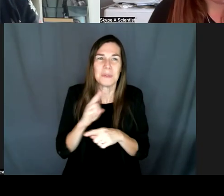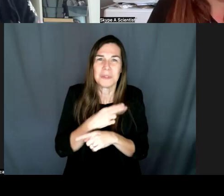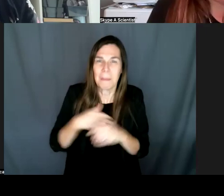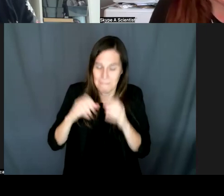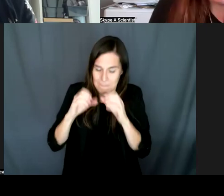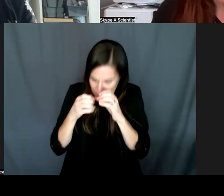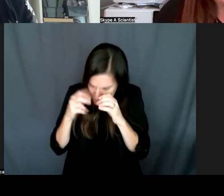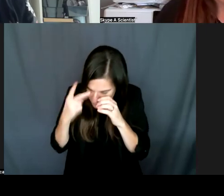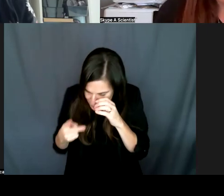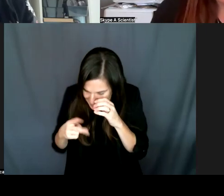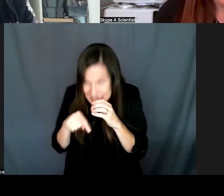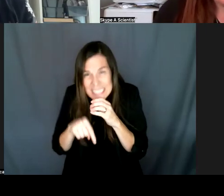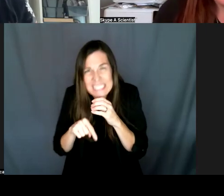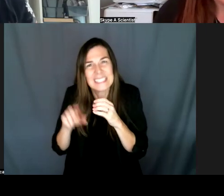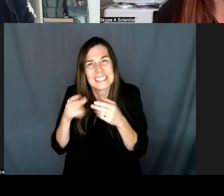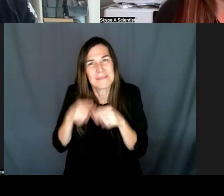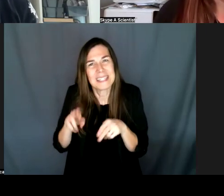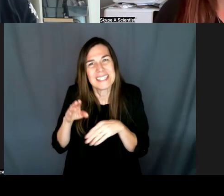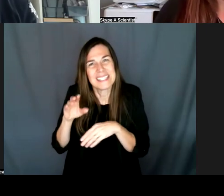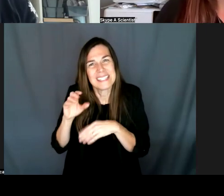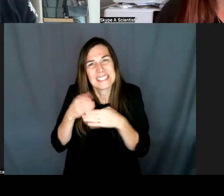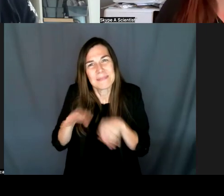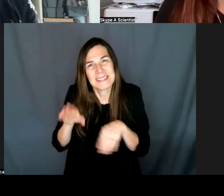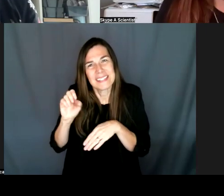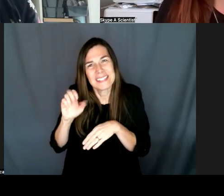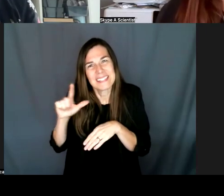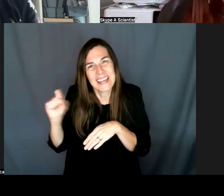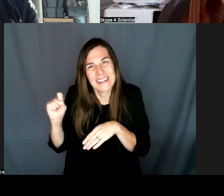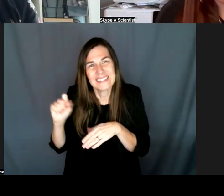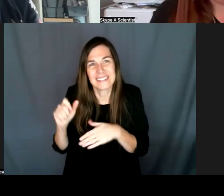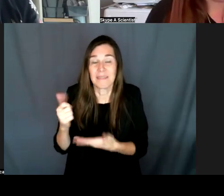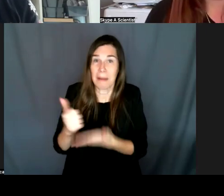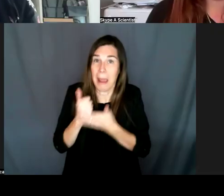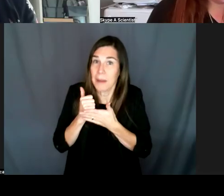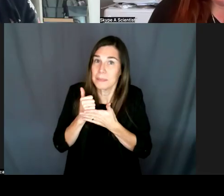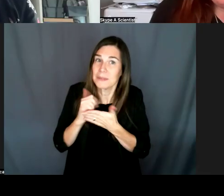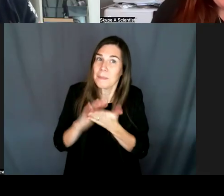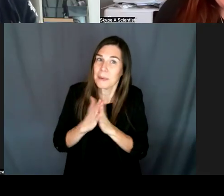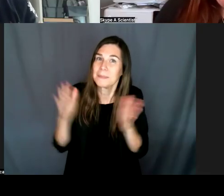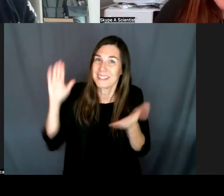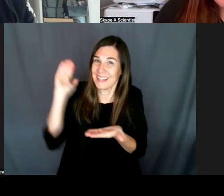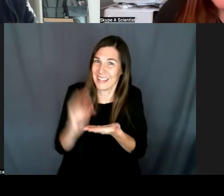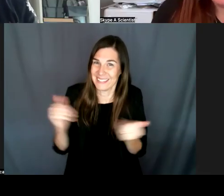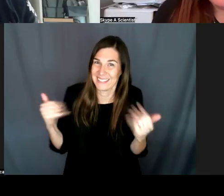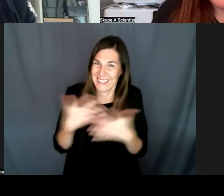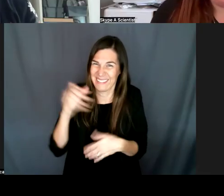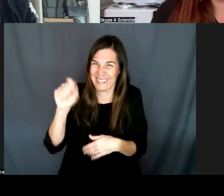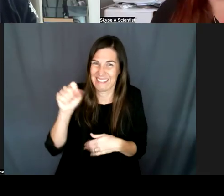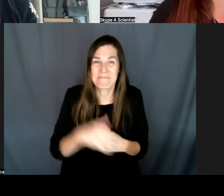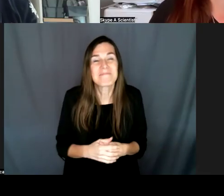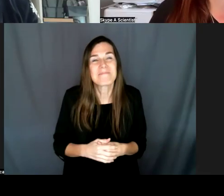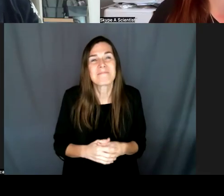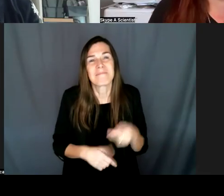see my little squid cells, Absolutely. it definitely, when it helps you out, becomes less scary for sure. Okay, the next